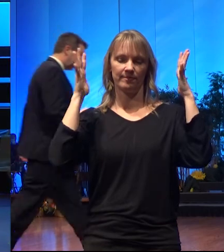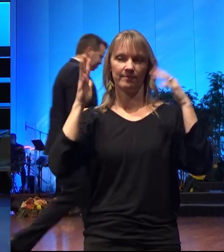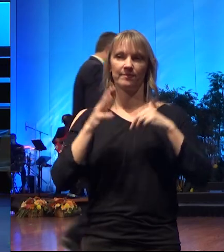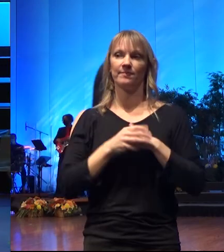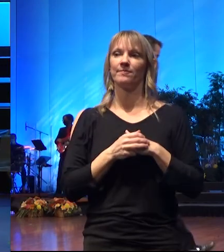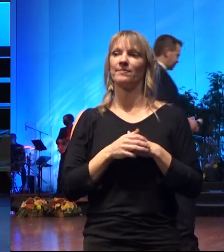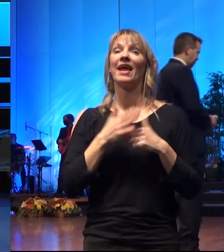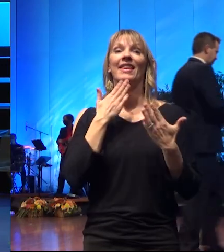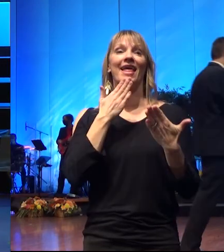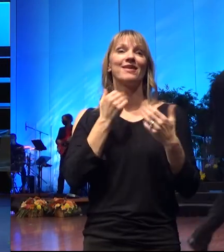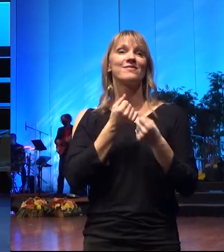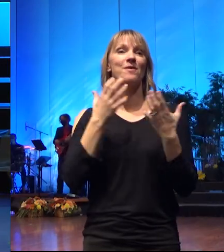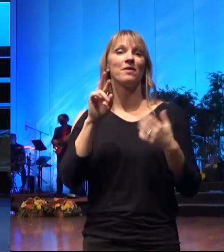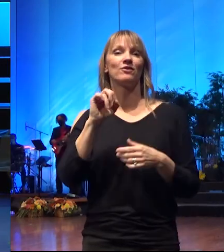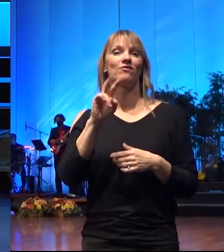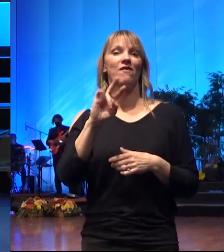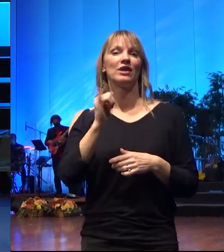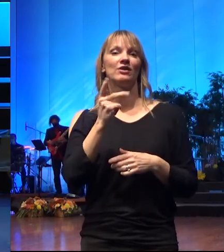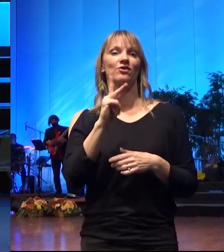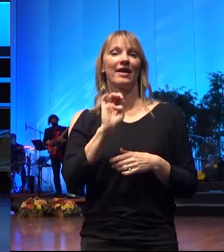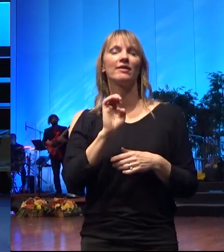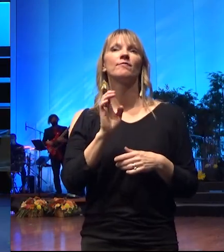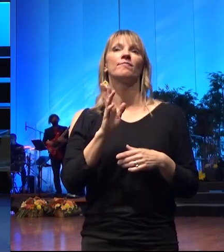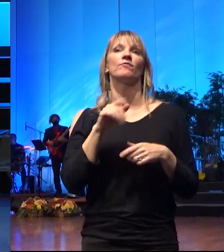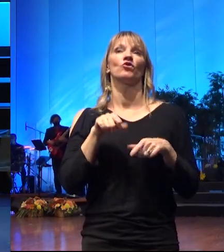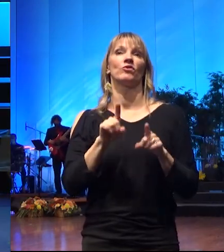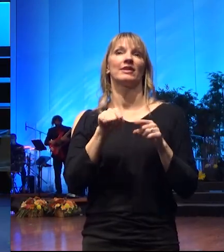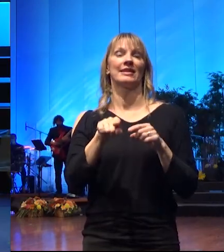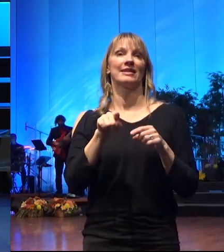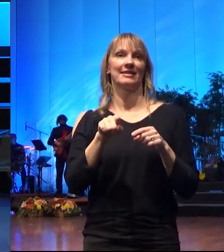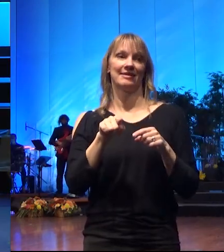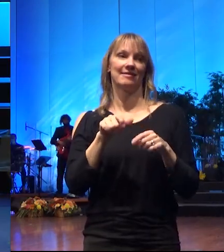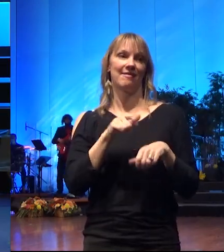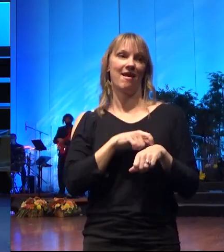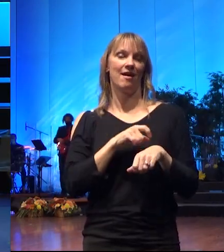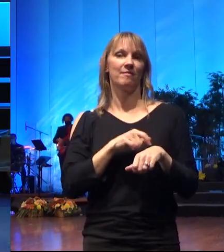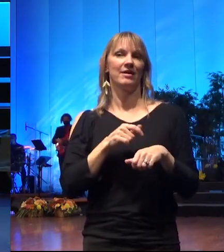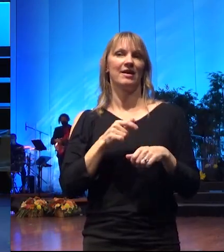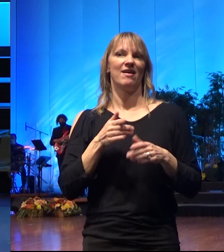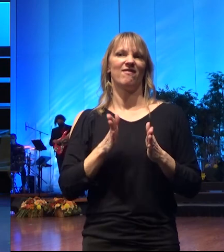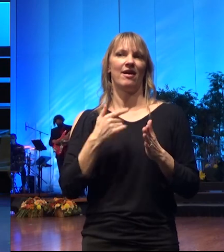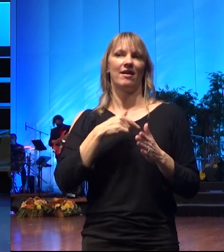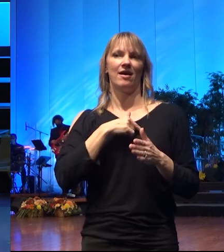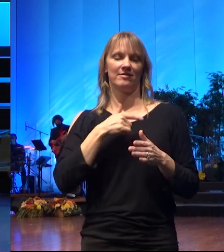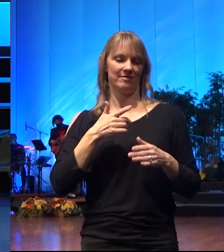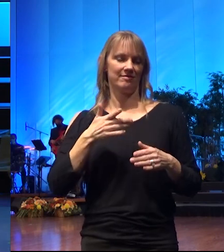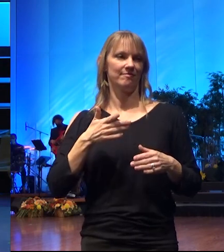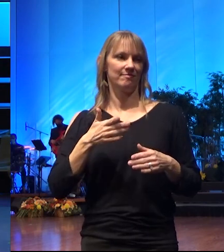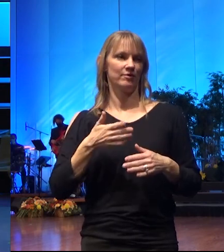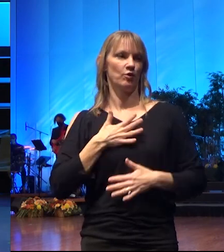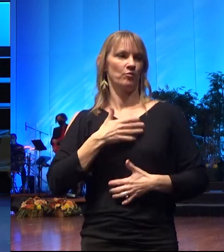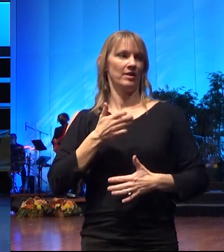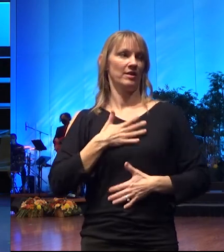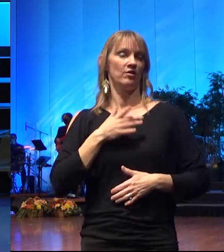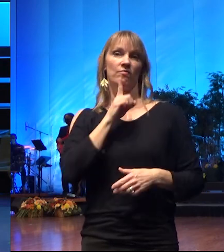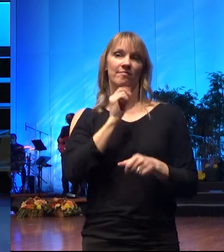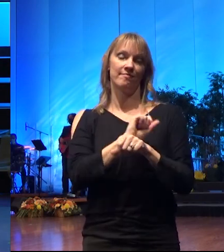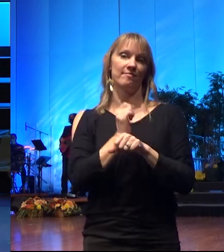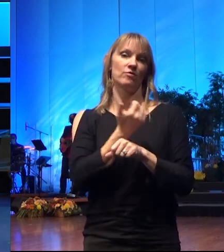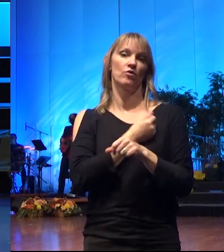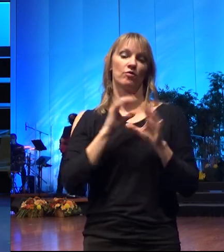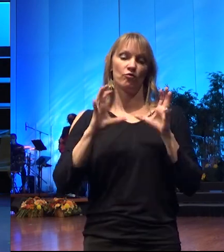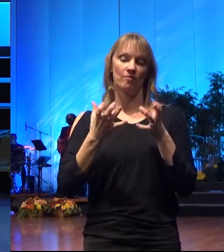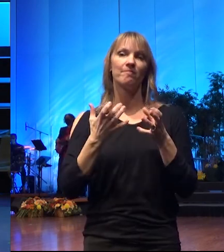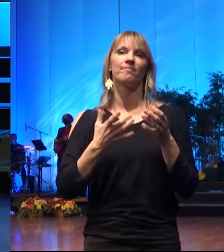supported by those who serve and volunteer and give their time and energy to us. So we are truly blessed. And I invite each one of us to